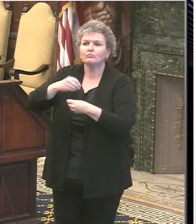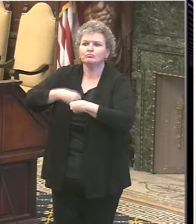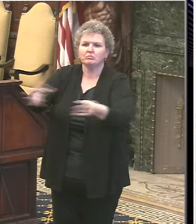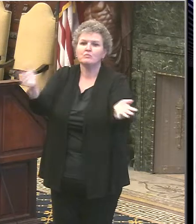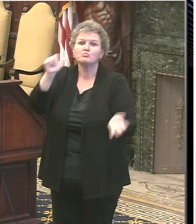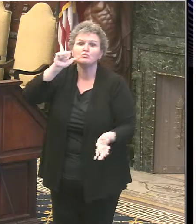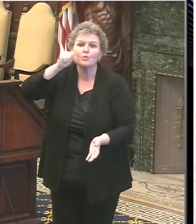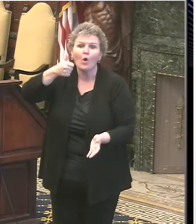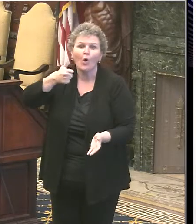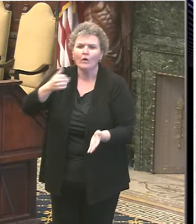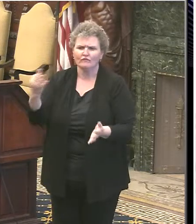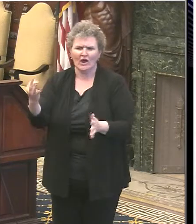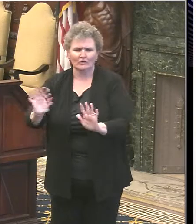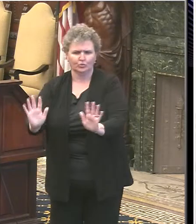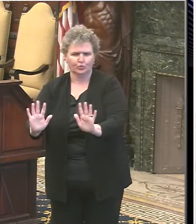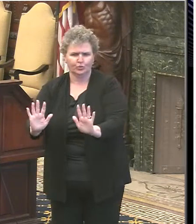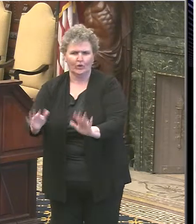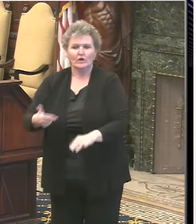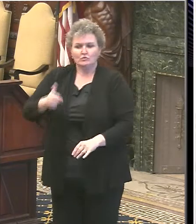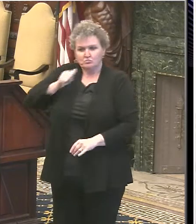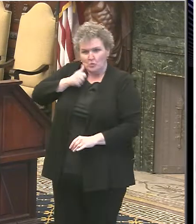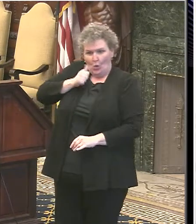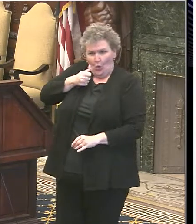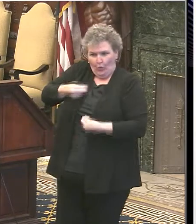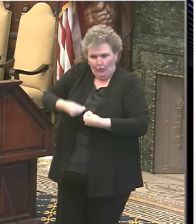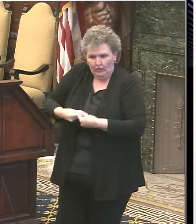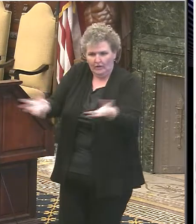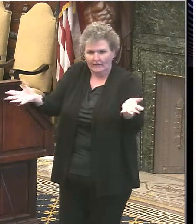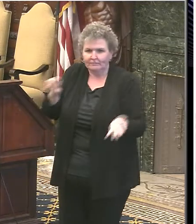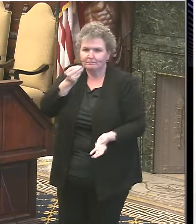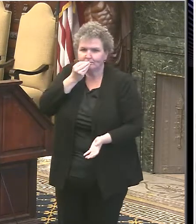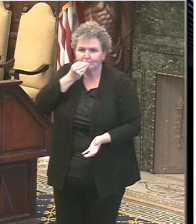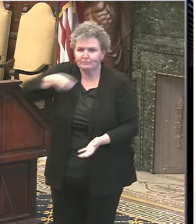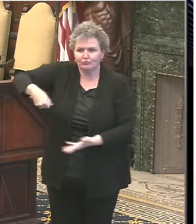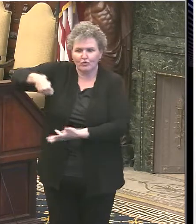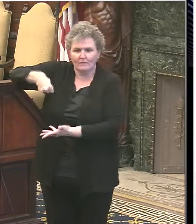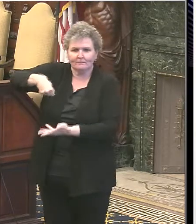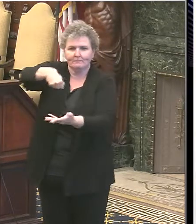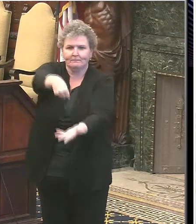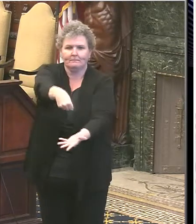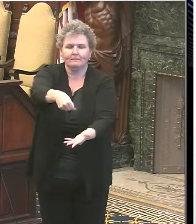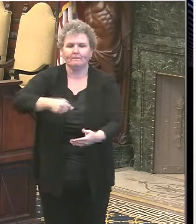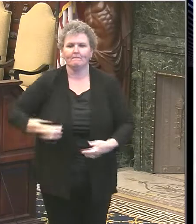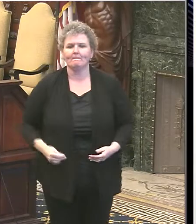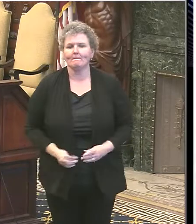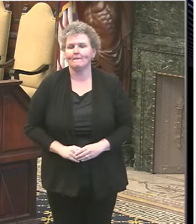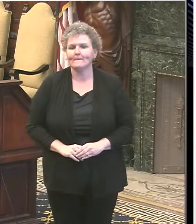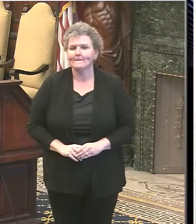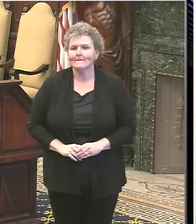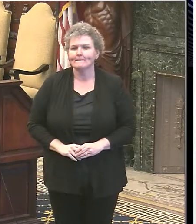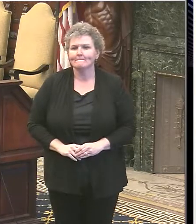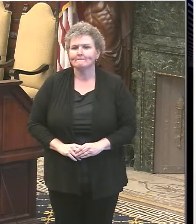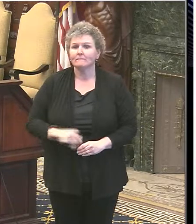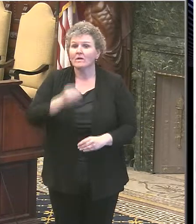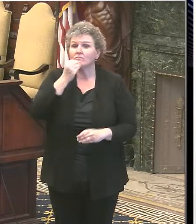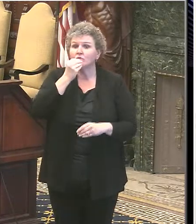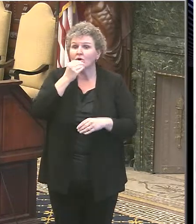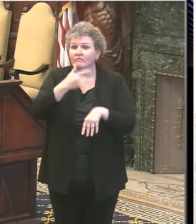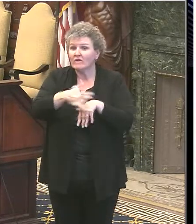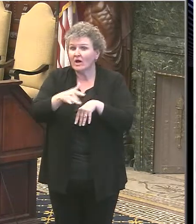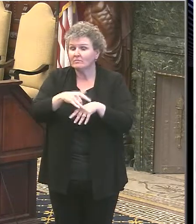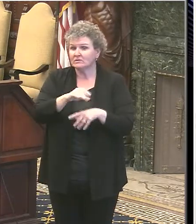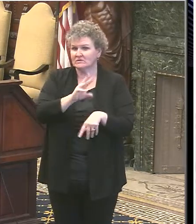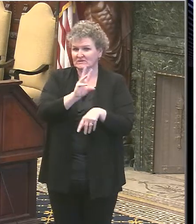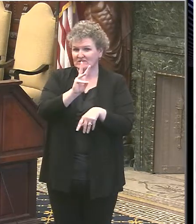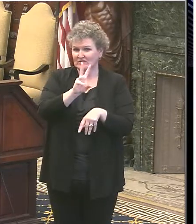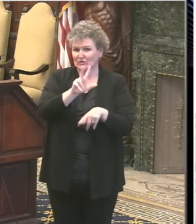Wednesday, November 25th, instead of the normal Friday distribution service. Meals will be available at 63 school sites